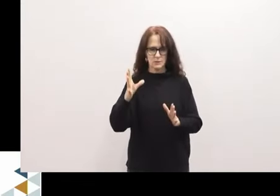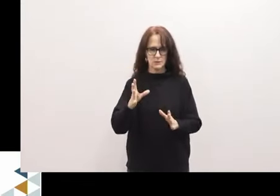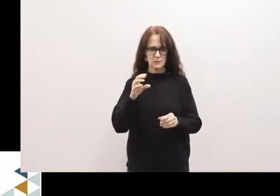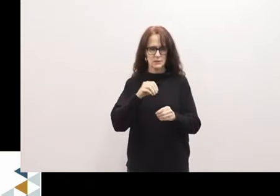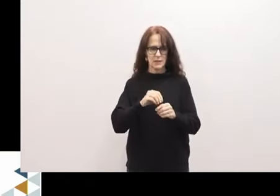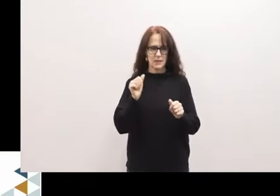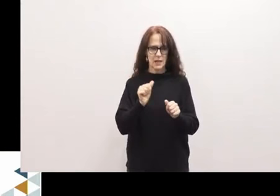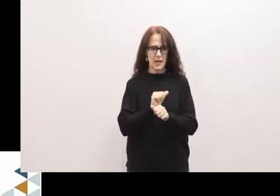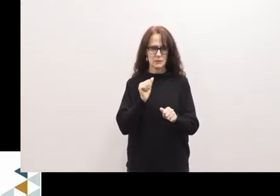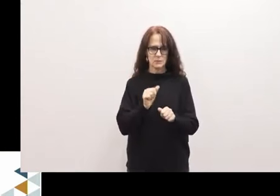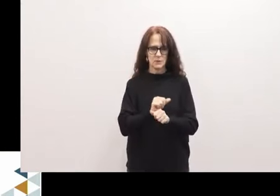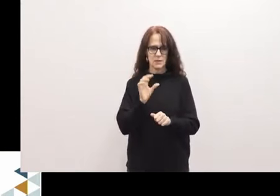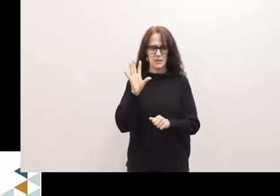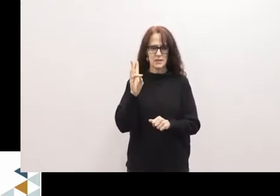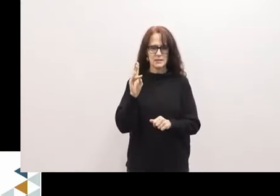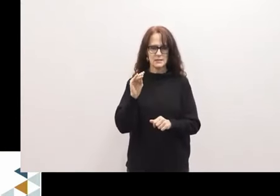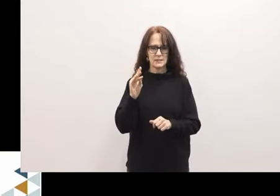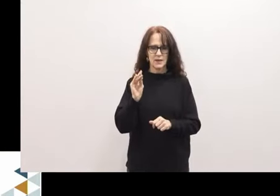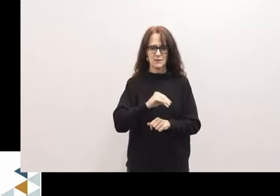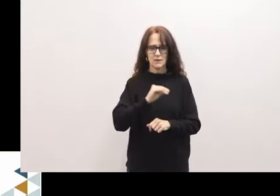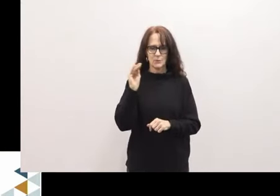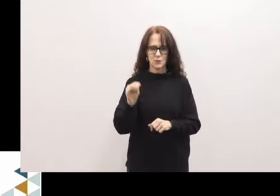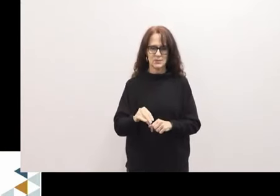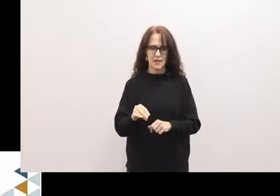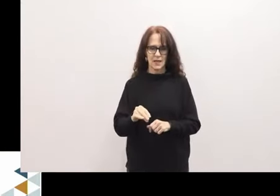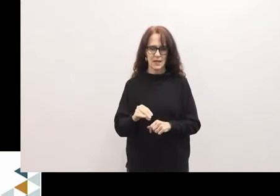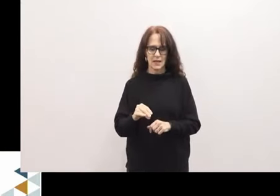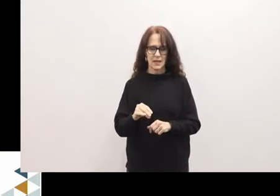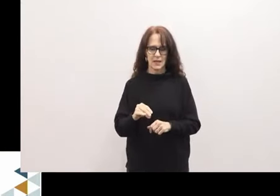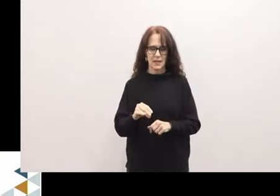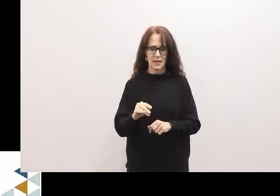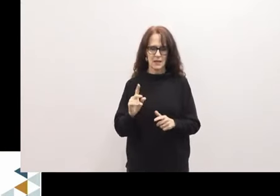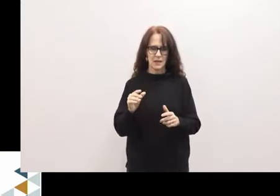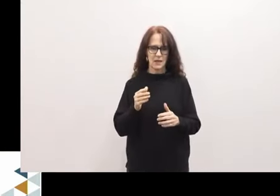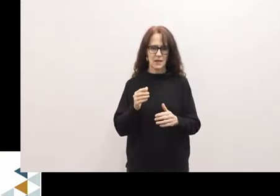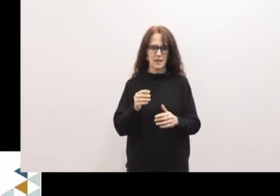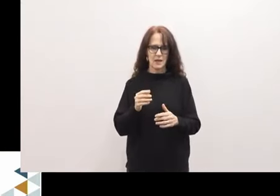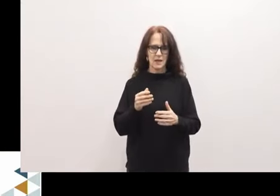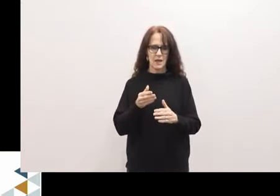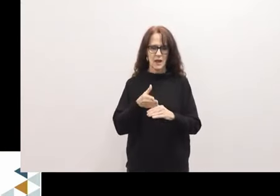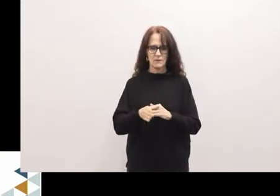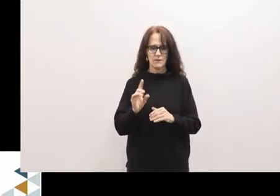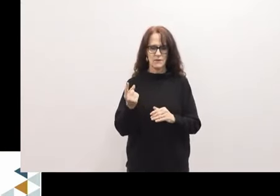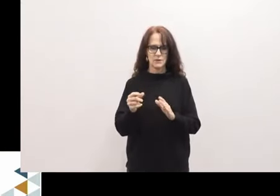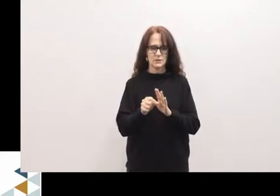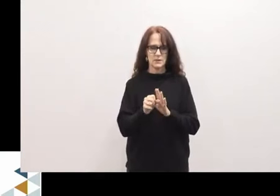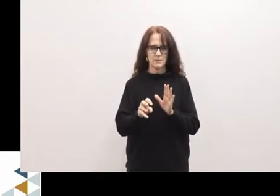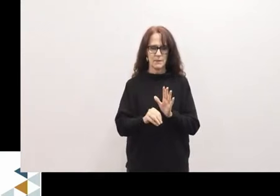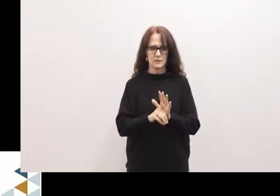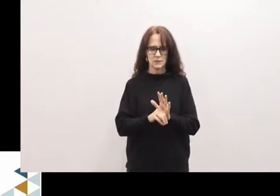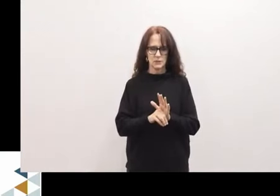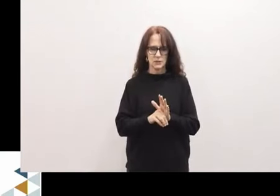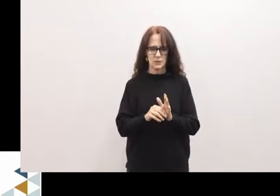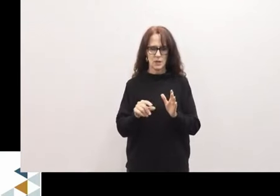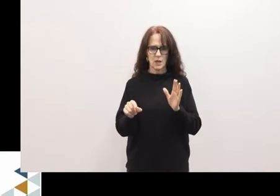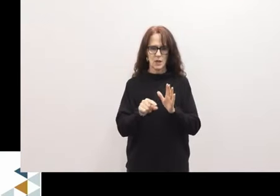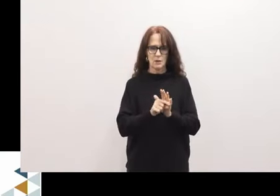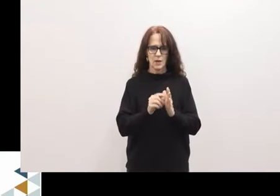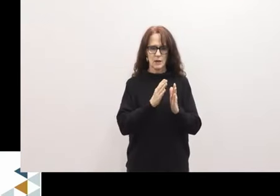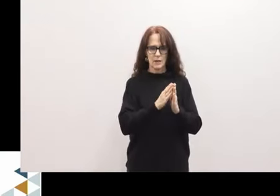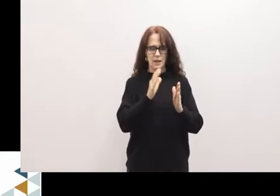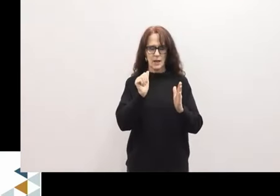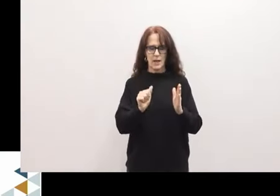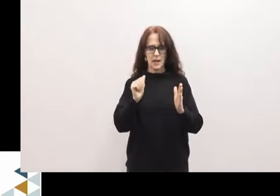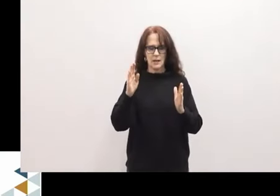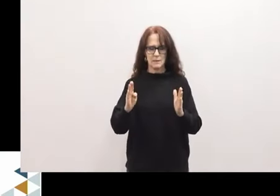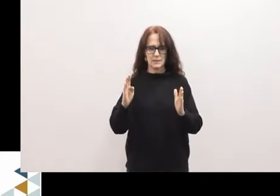algebra, 70% of them after the first semester received a grade of either an A, B,